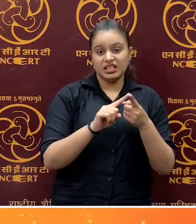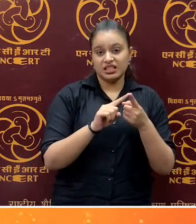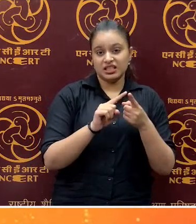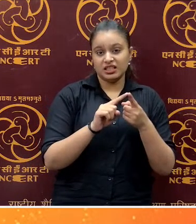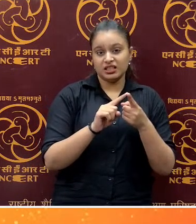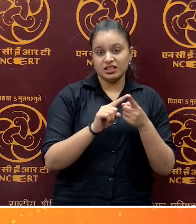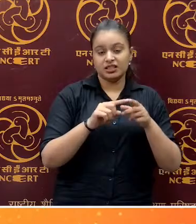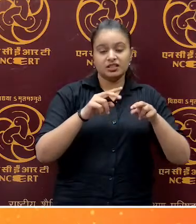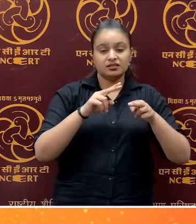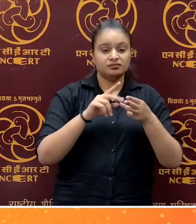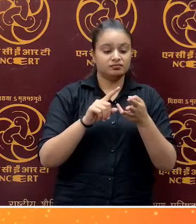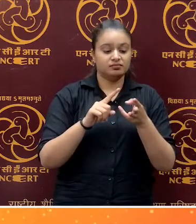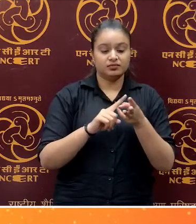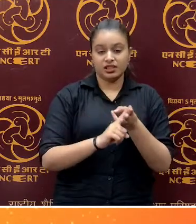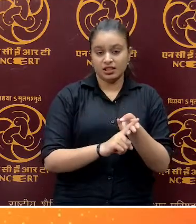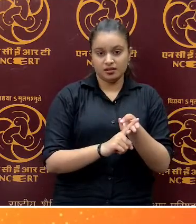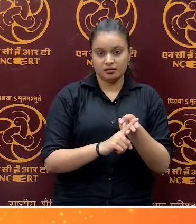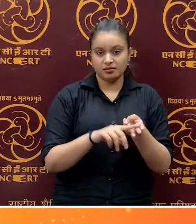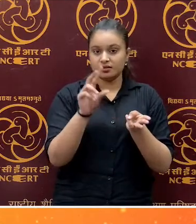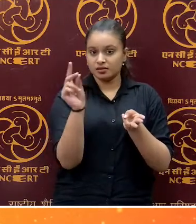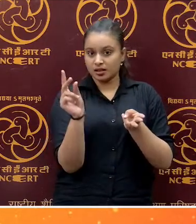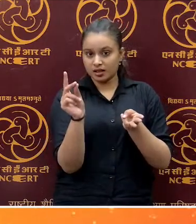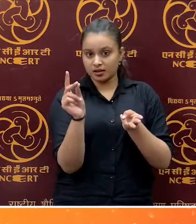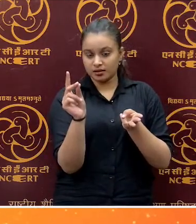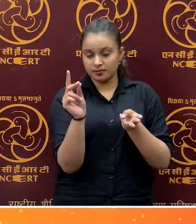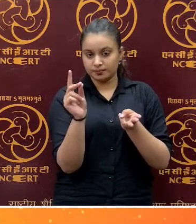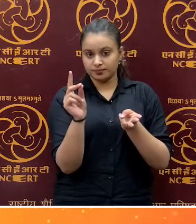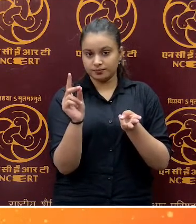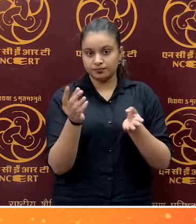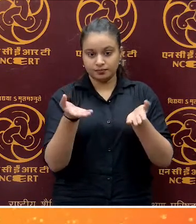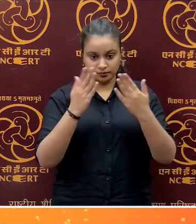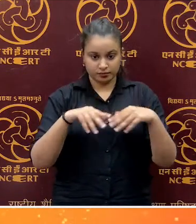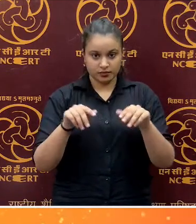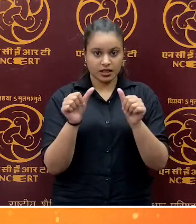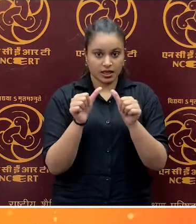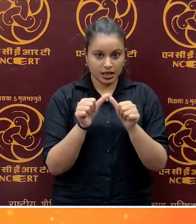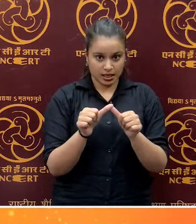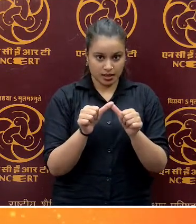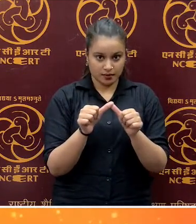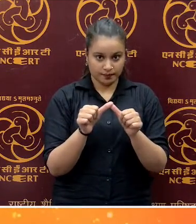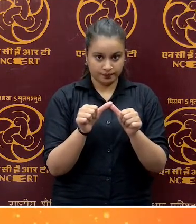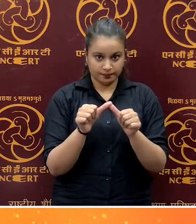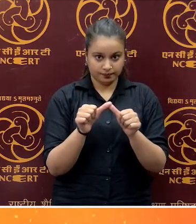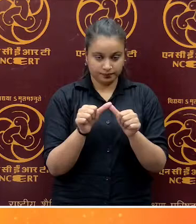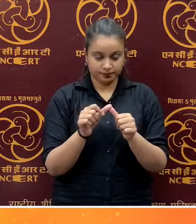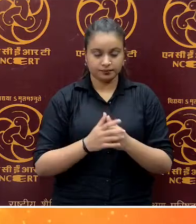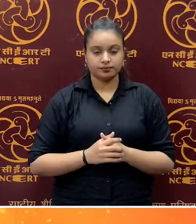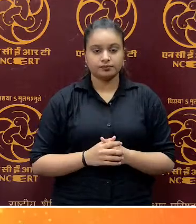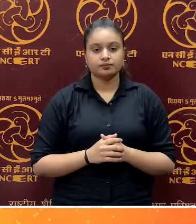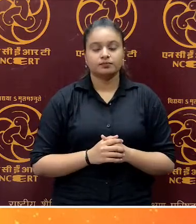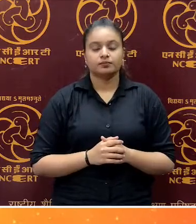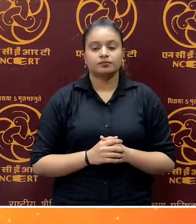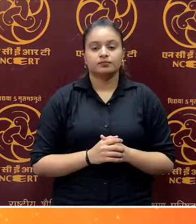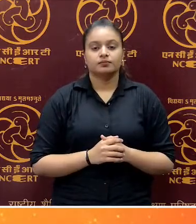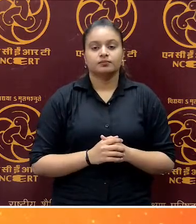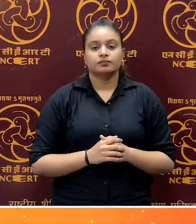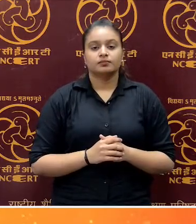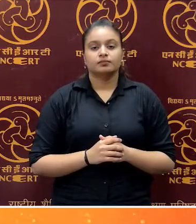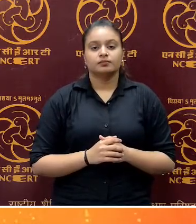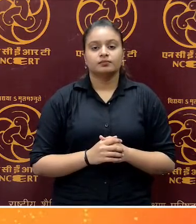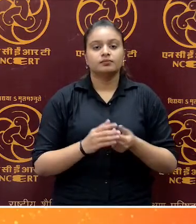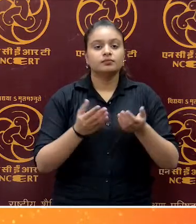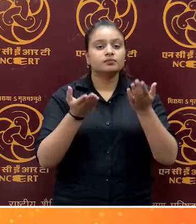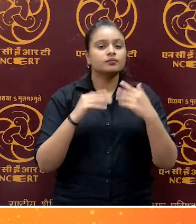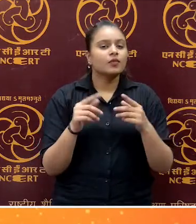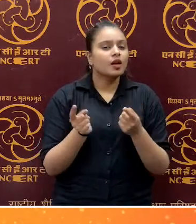one and asks about her name. And then A, the fly asks the cow, grass and leaf if they know her name. And